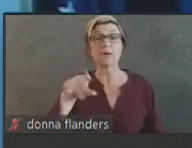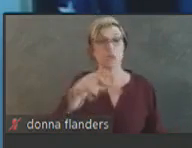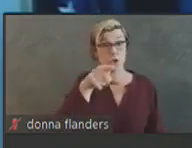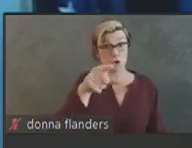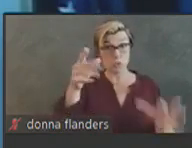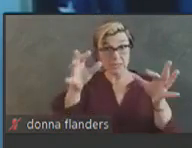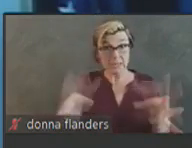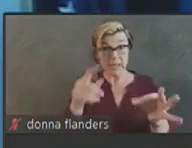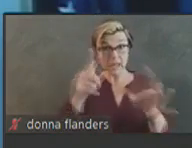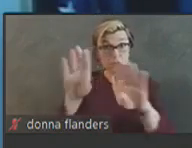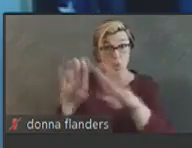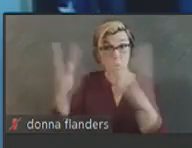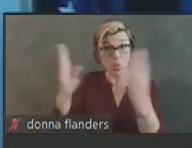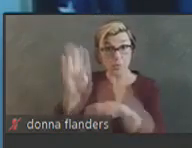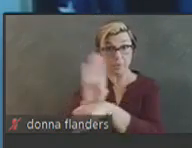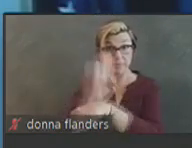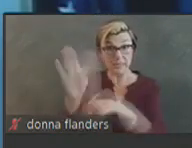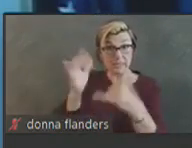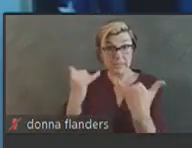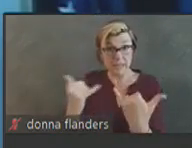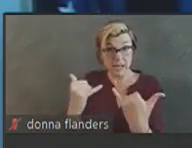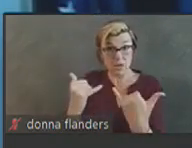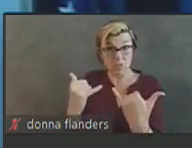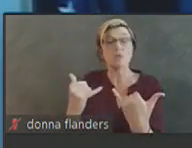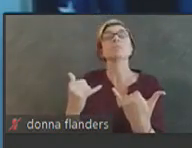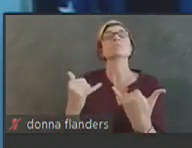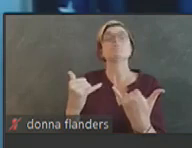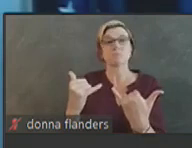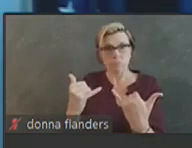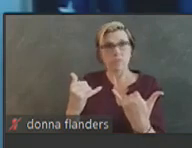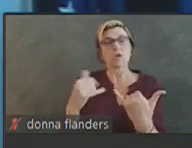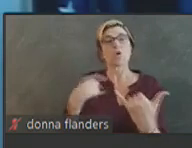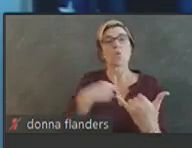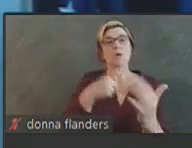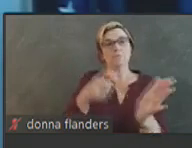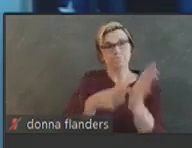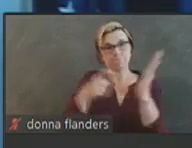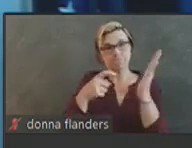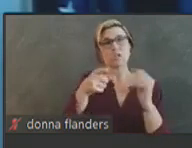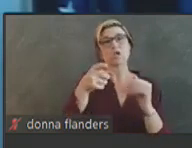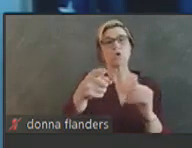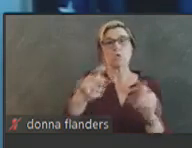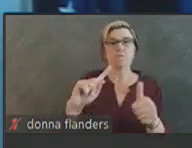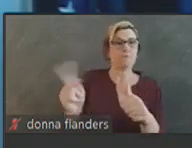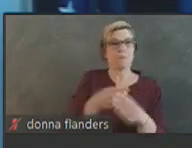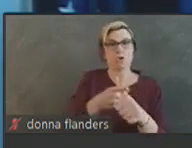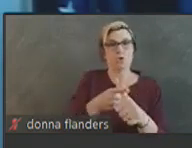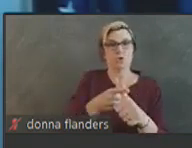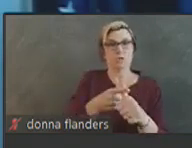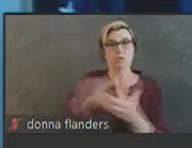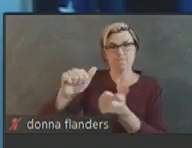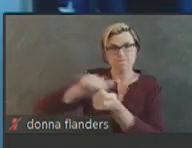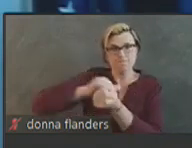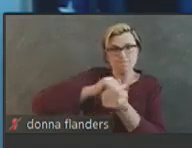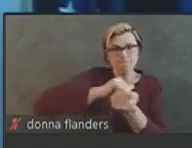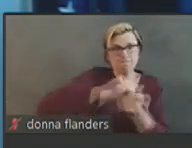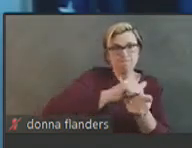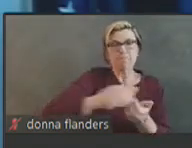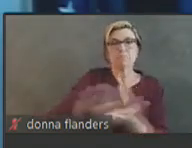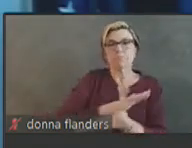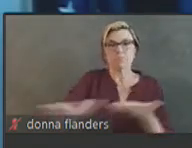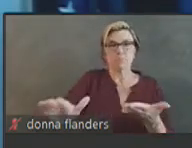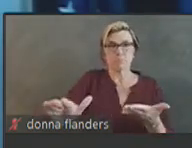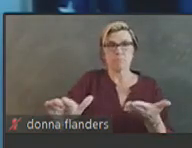continuing to operate your business, you will implement immediately these protocols.